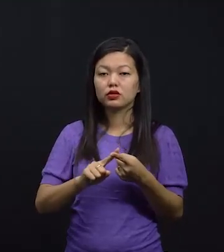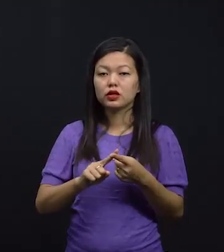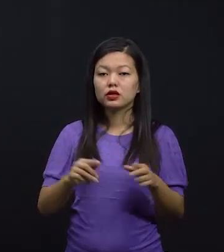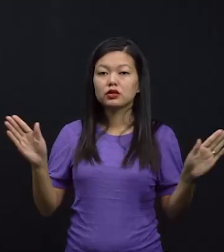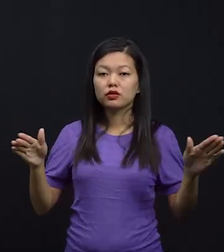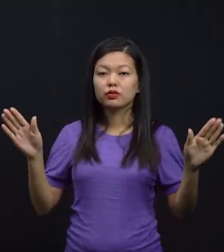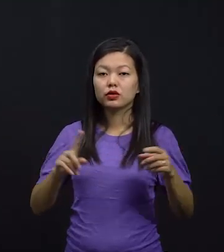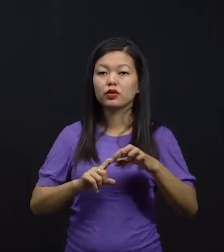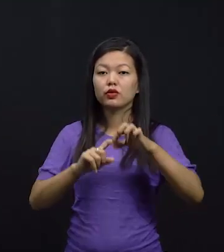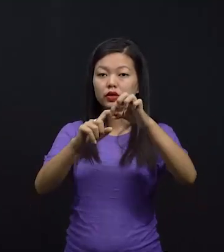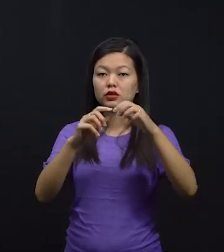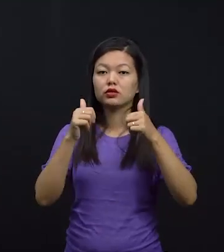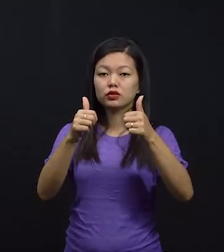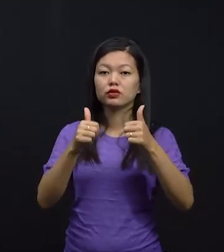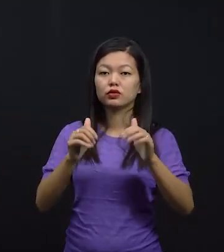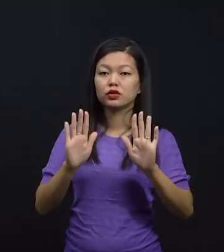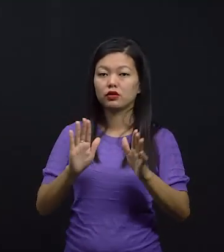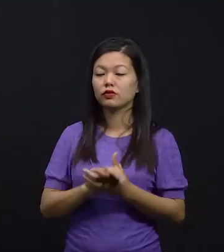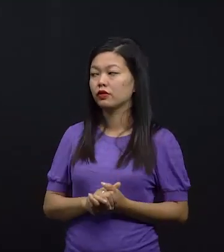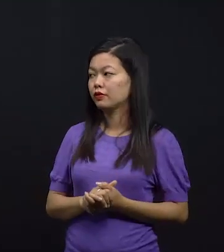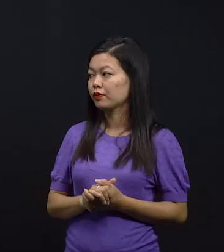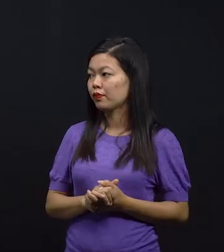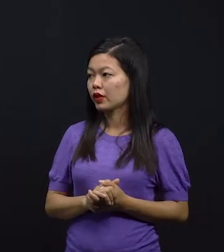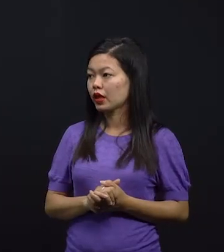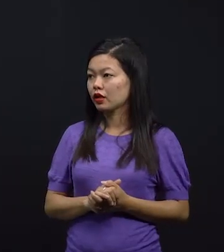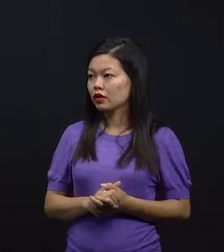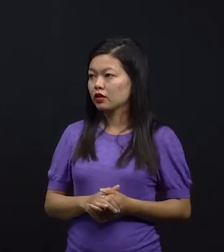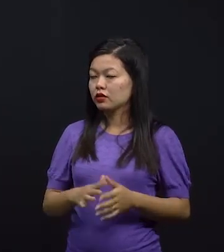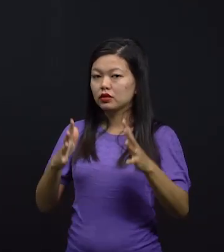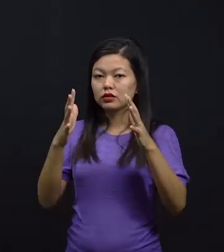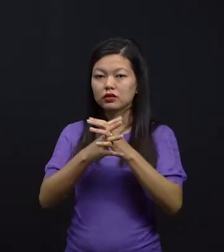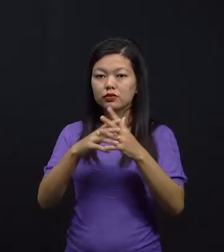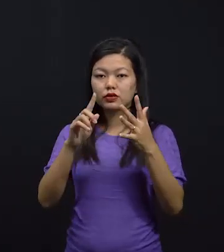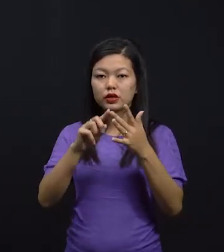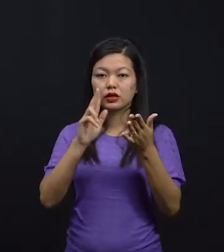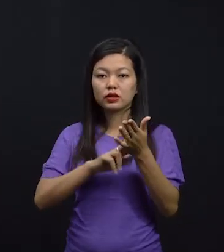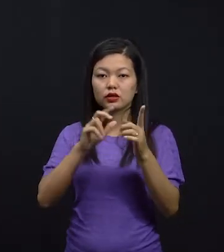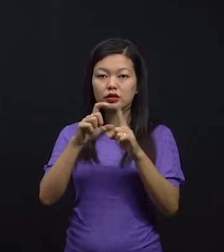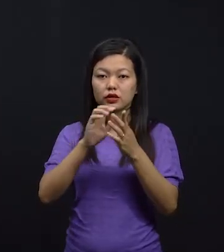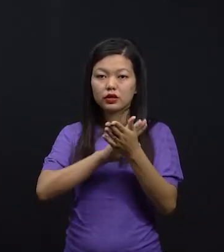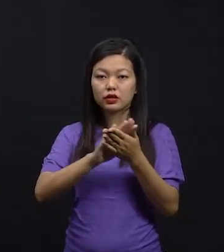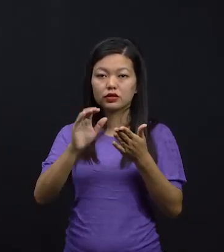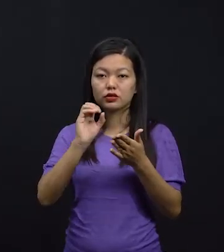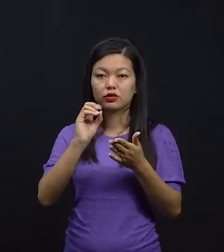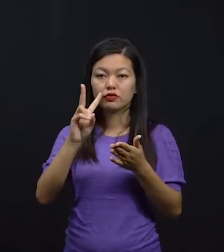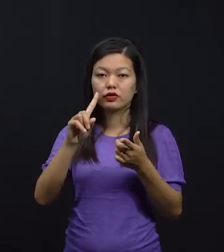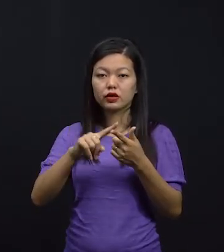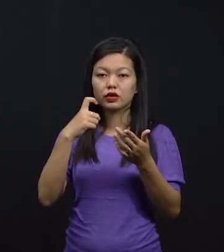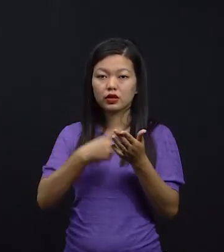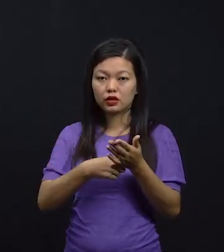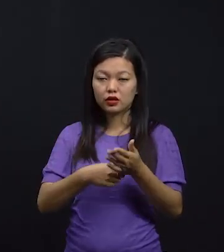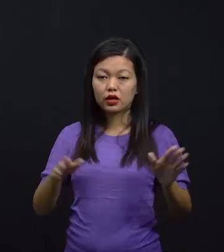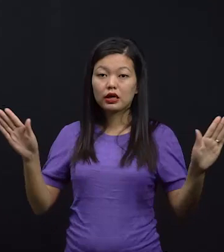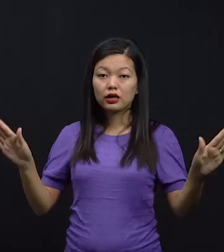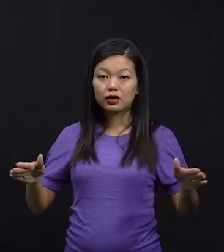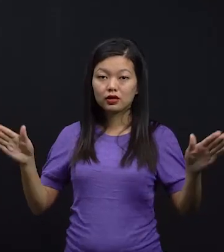wind hover had in it, but he is also trying to let us appreciate the beauty of